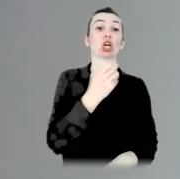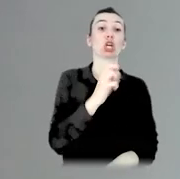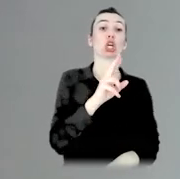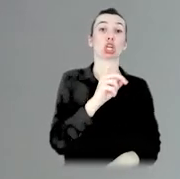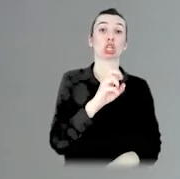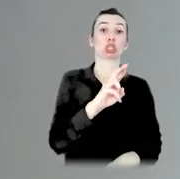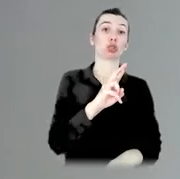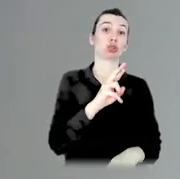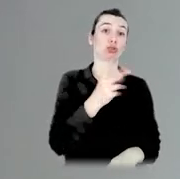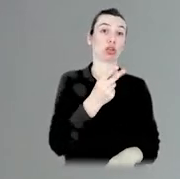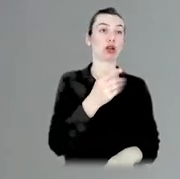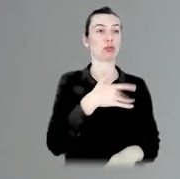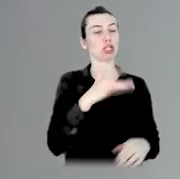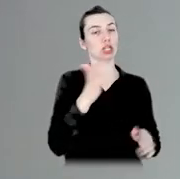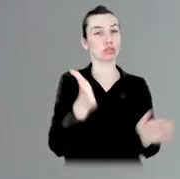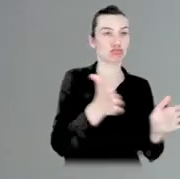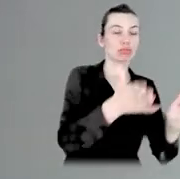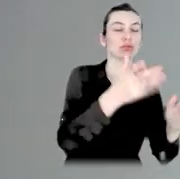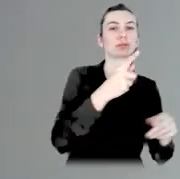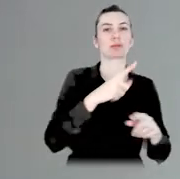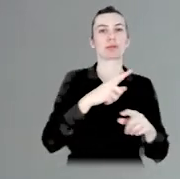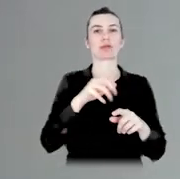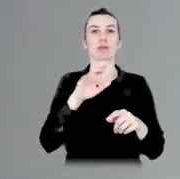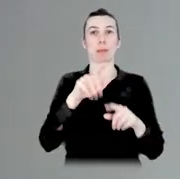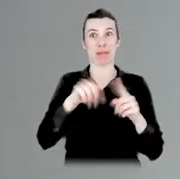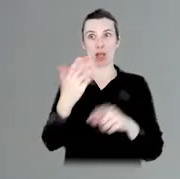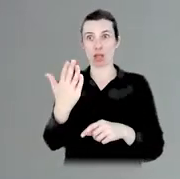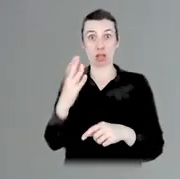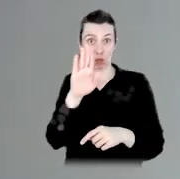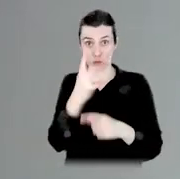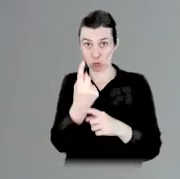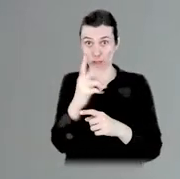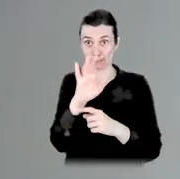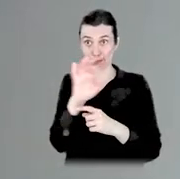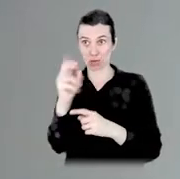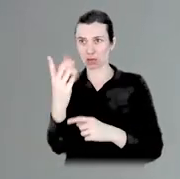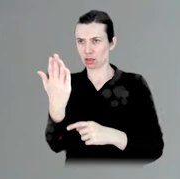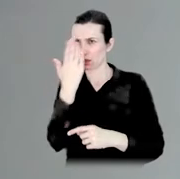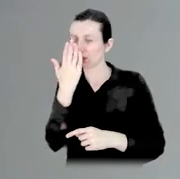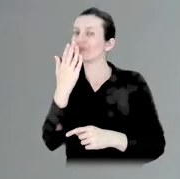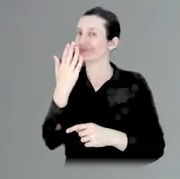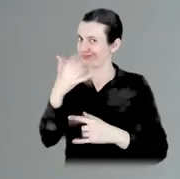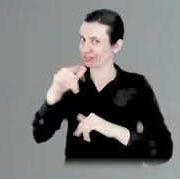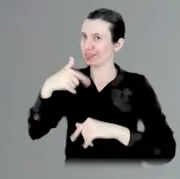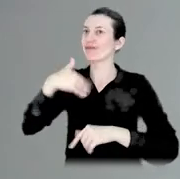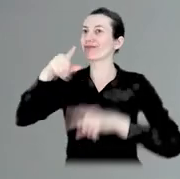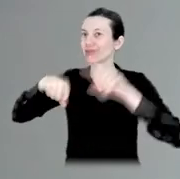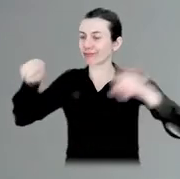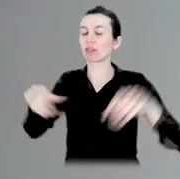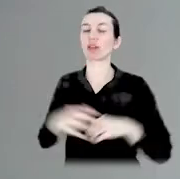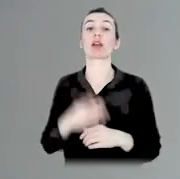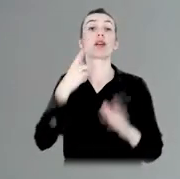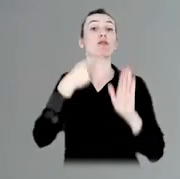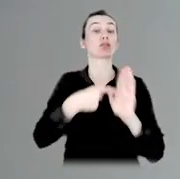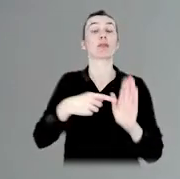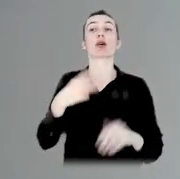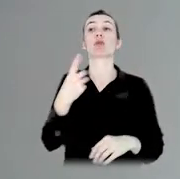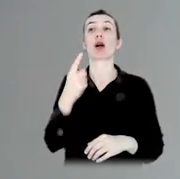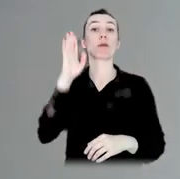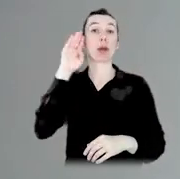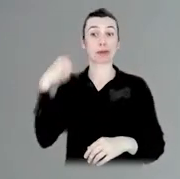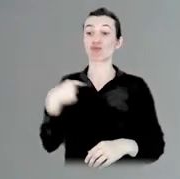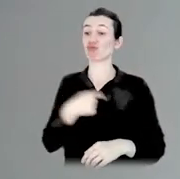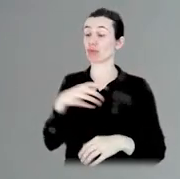temperaments in that. And I had years ago, a puppy that I adopted that had had everything perfect from birth. We adopted